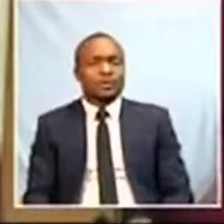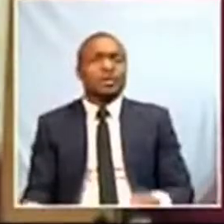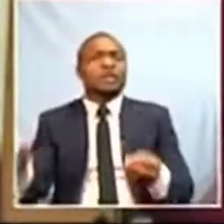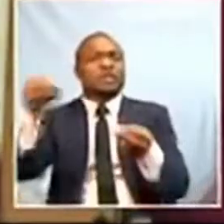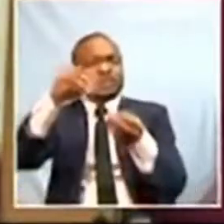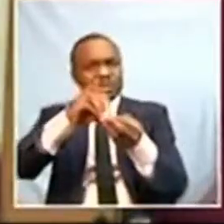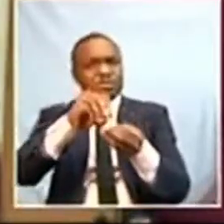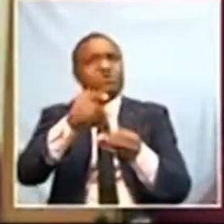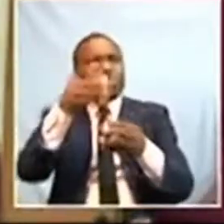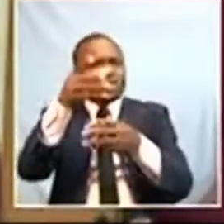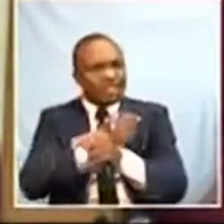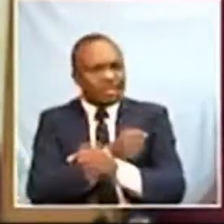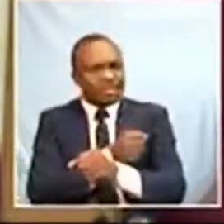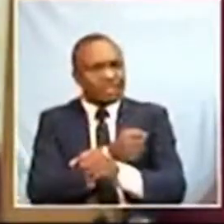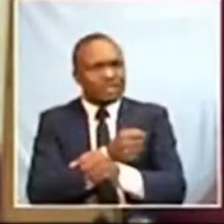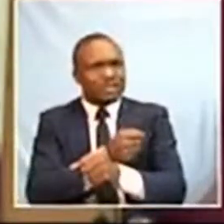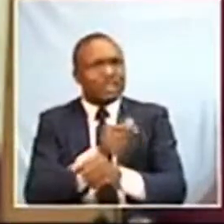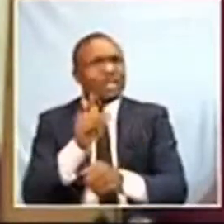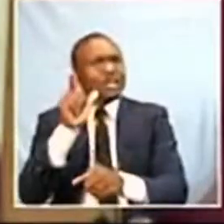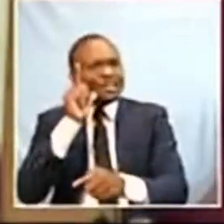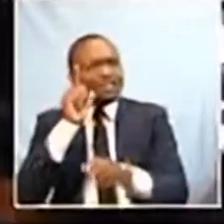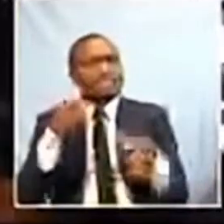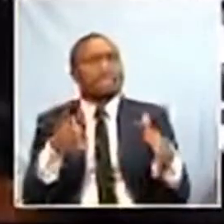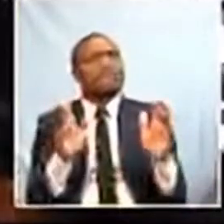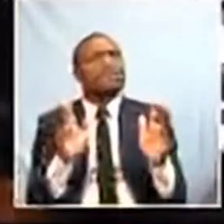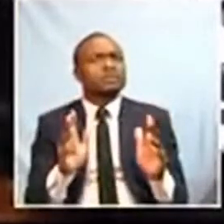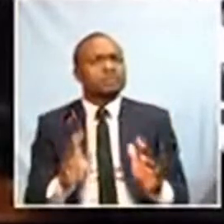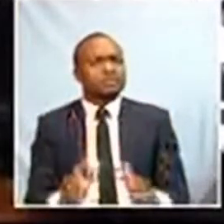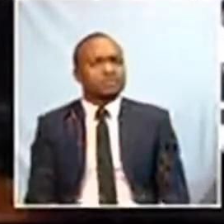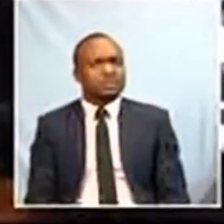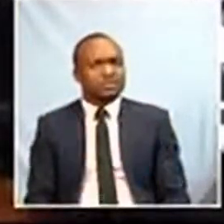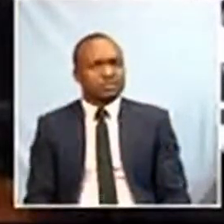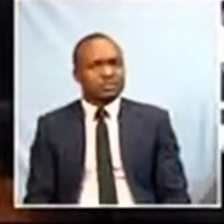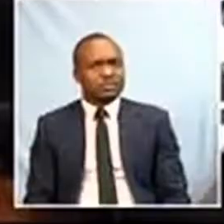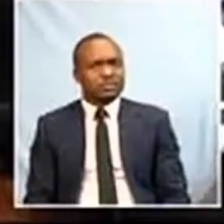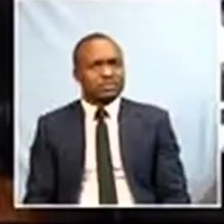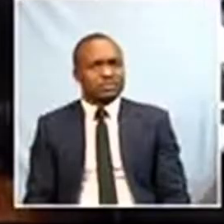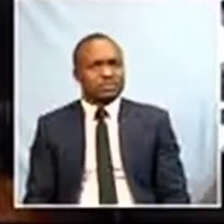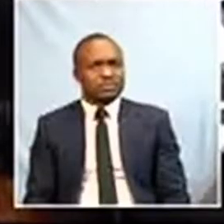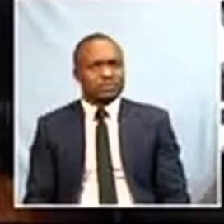you even get lunch allowance or something.